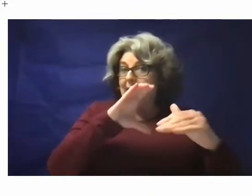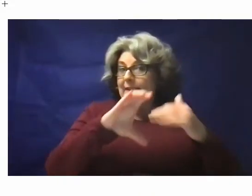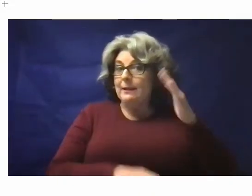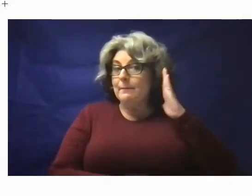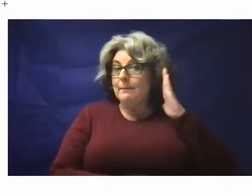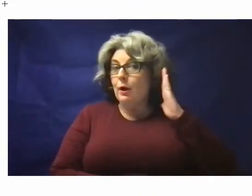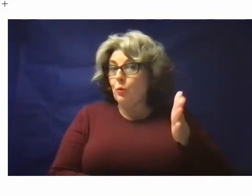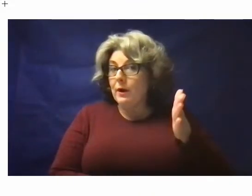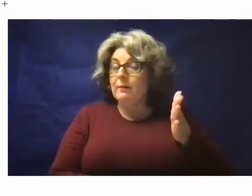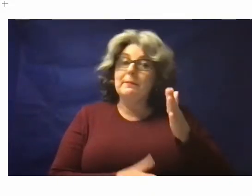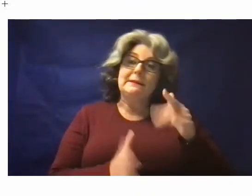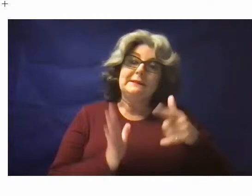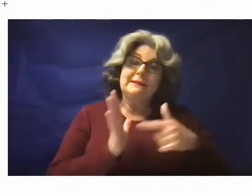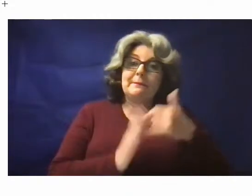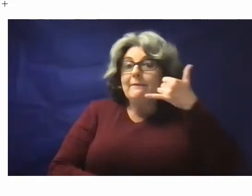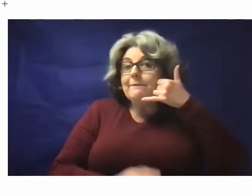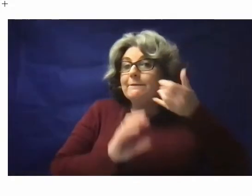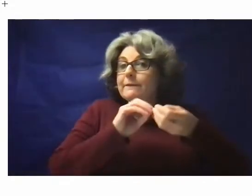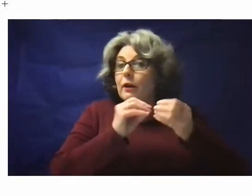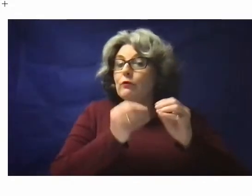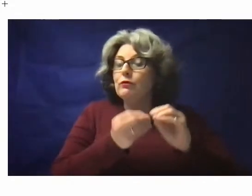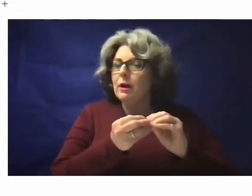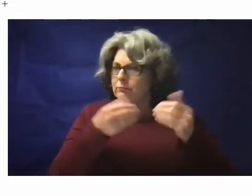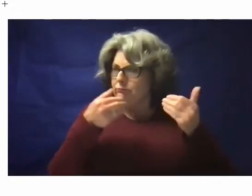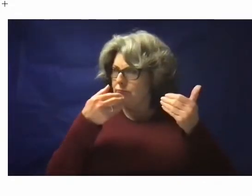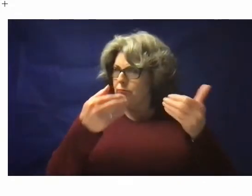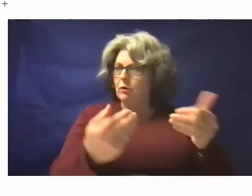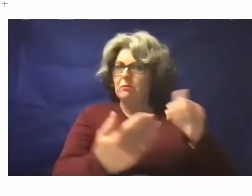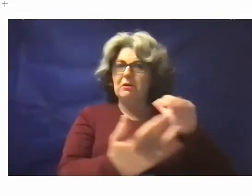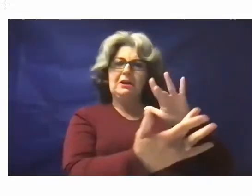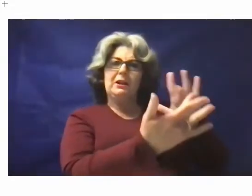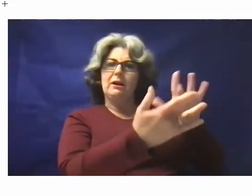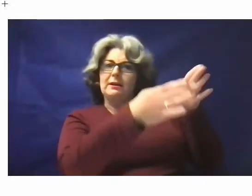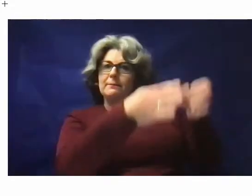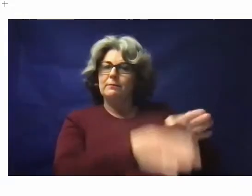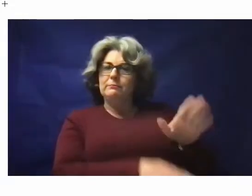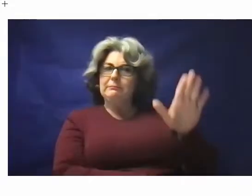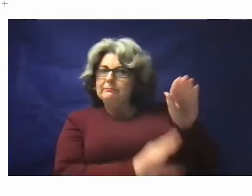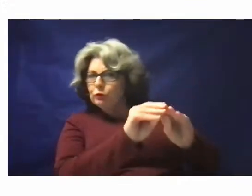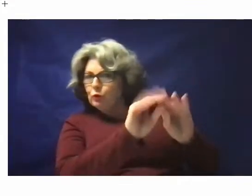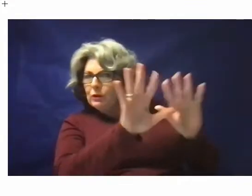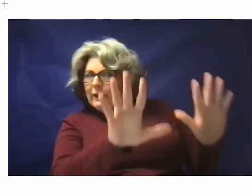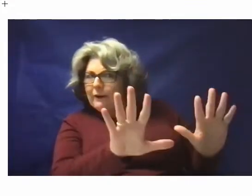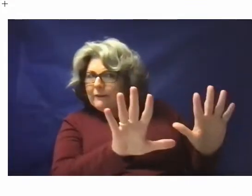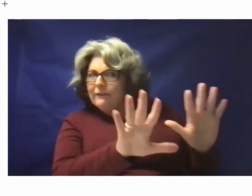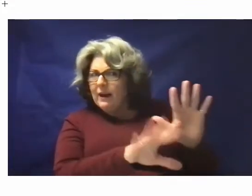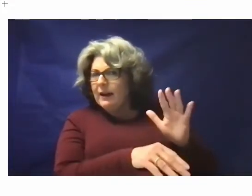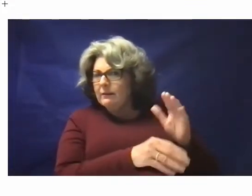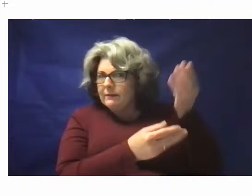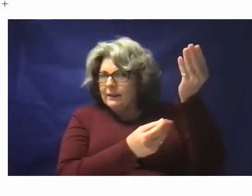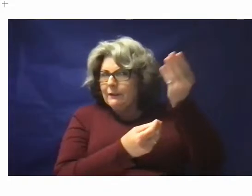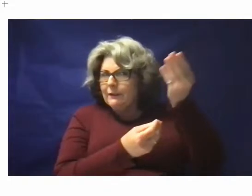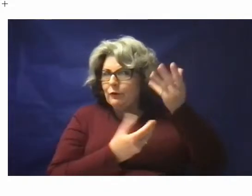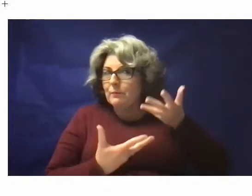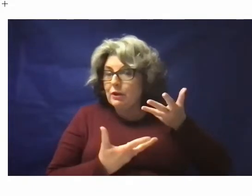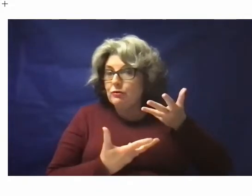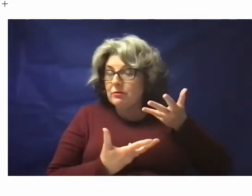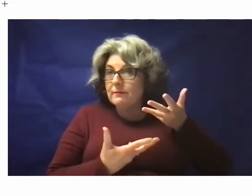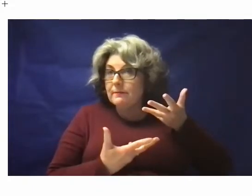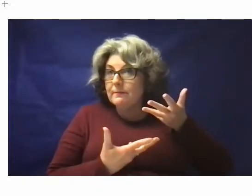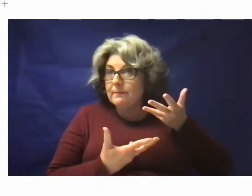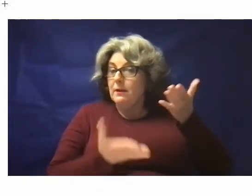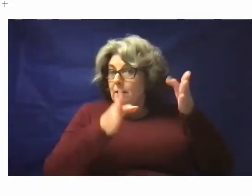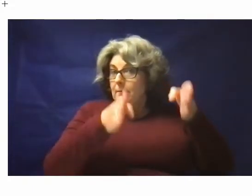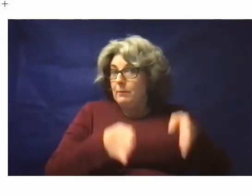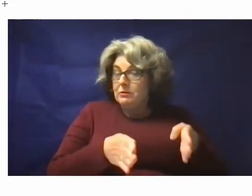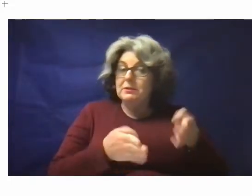phone number, and reach out to them and ask for clarification there, because they might be able to have